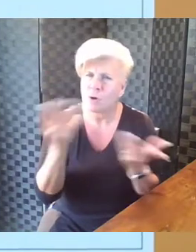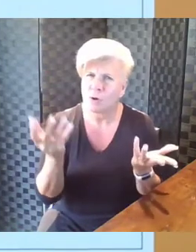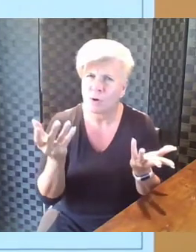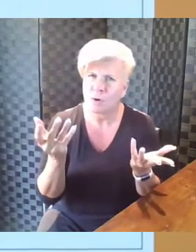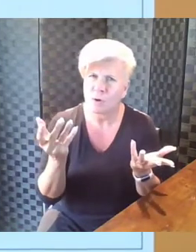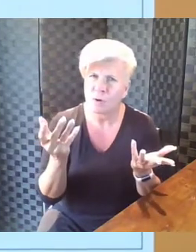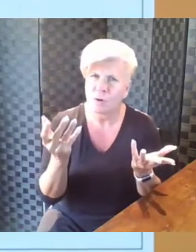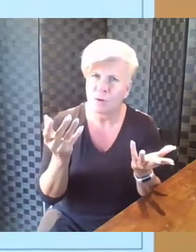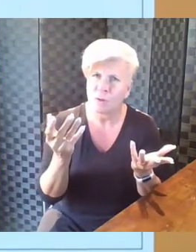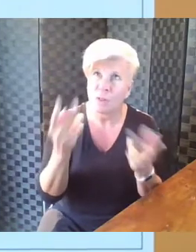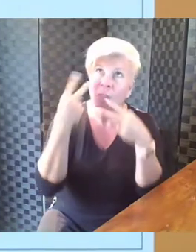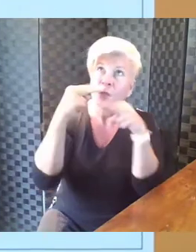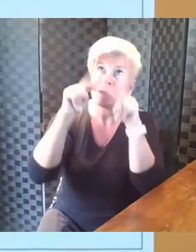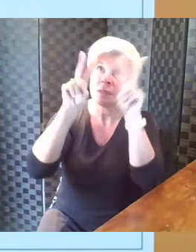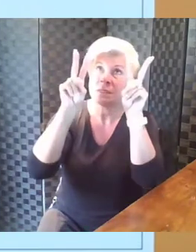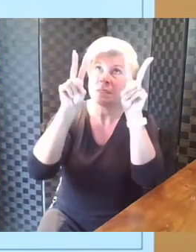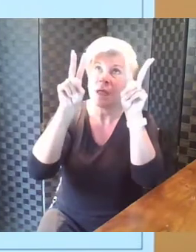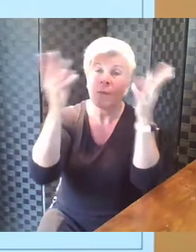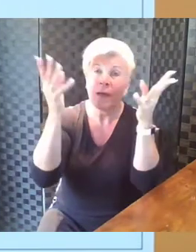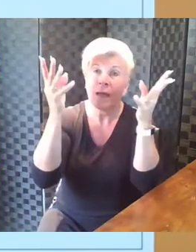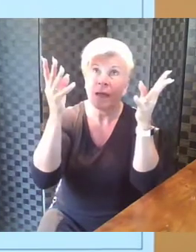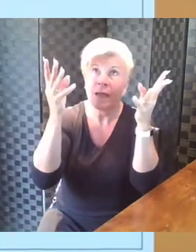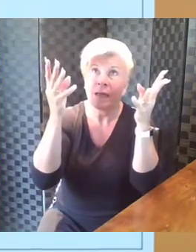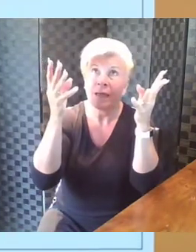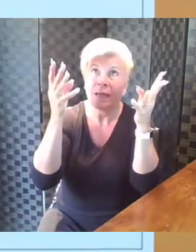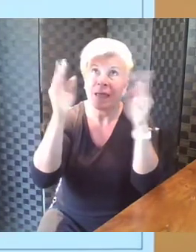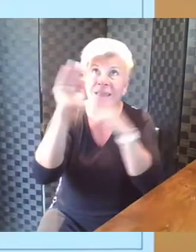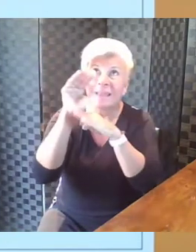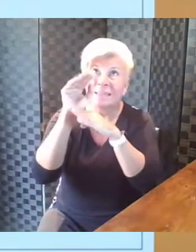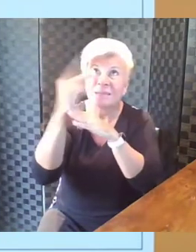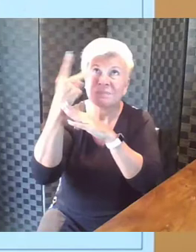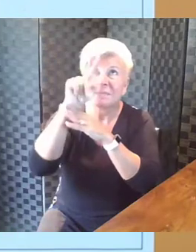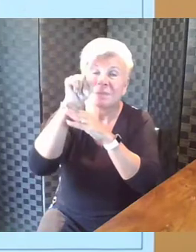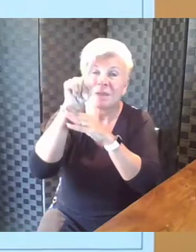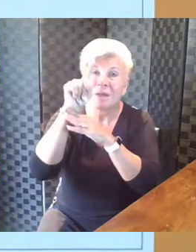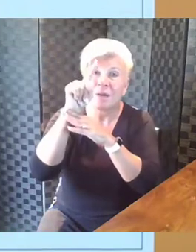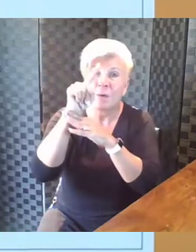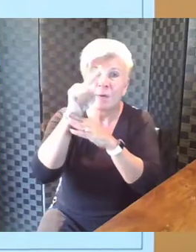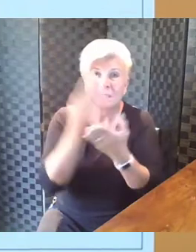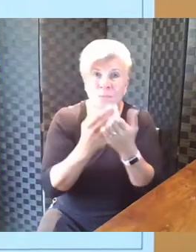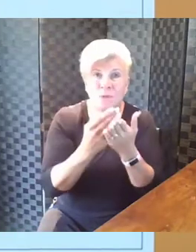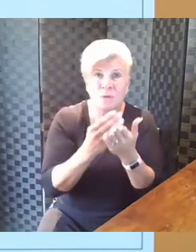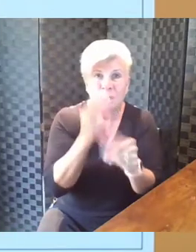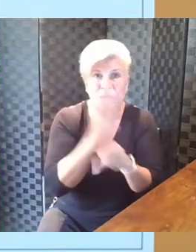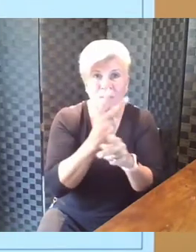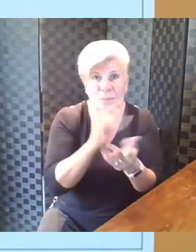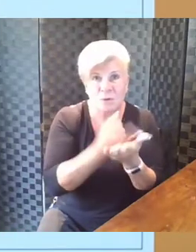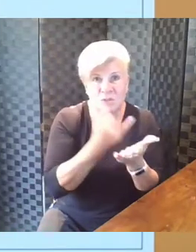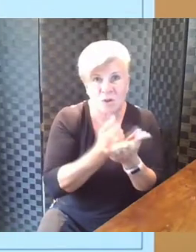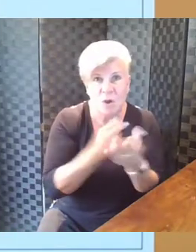What does A-R say together? R, kind of like a pirate. The first word I can think of is